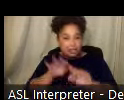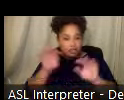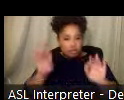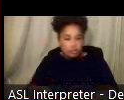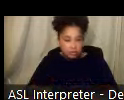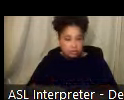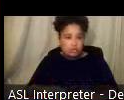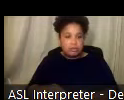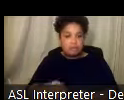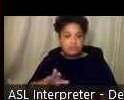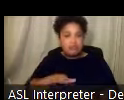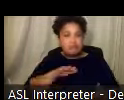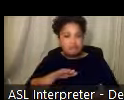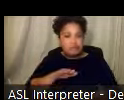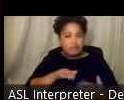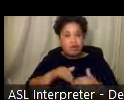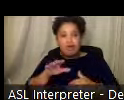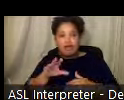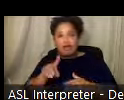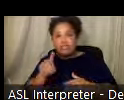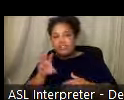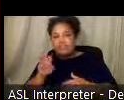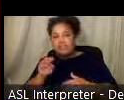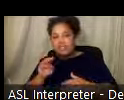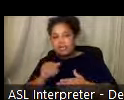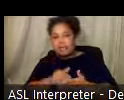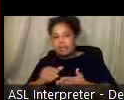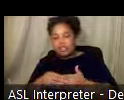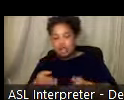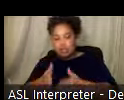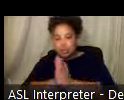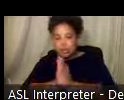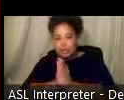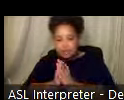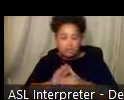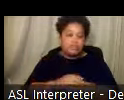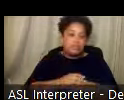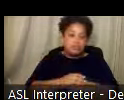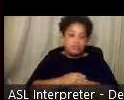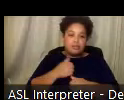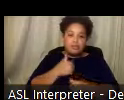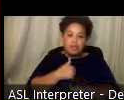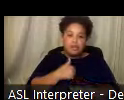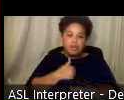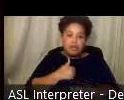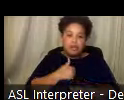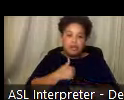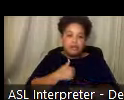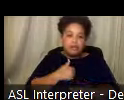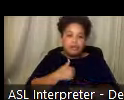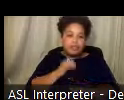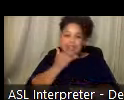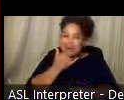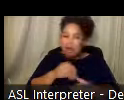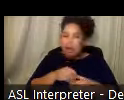was over $150 million was requested. And I apologize, there is an error in